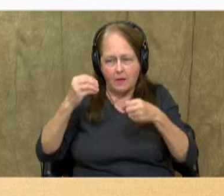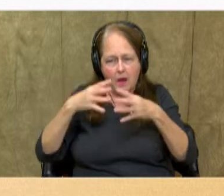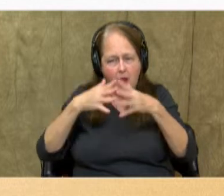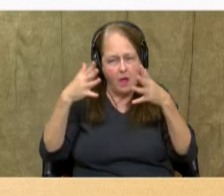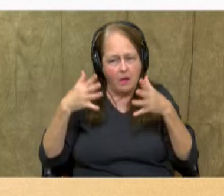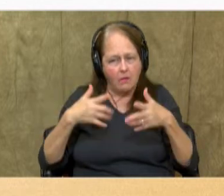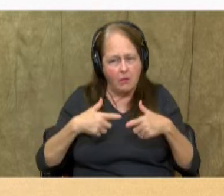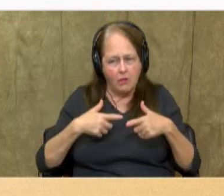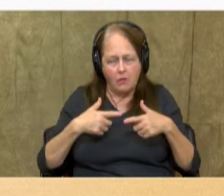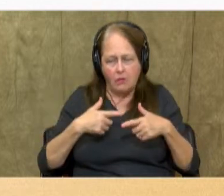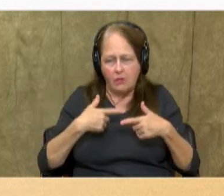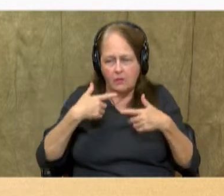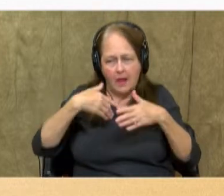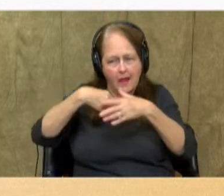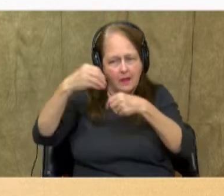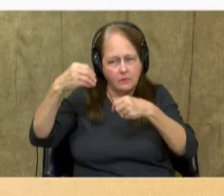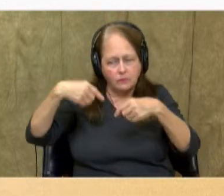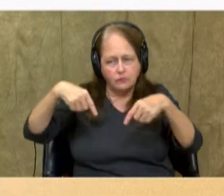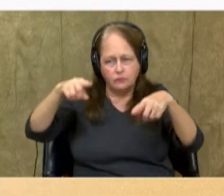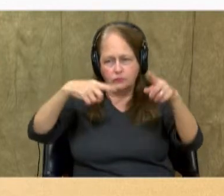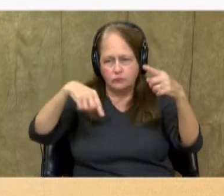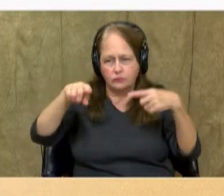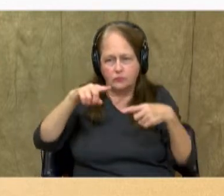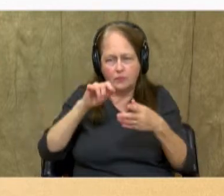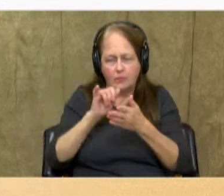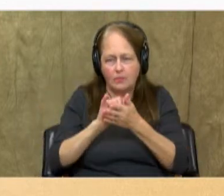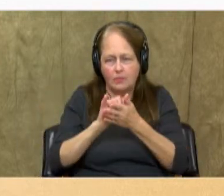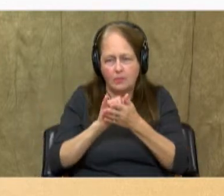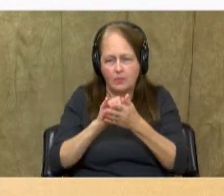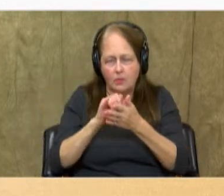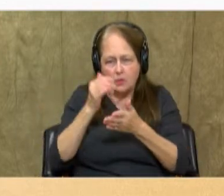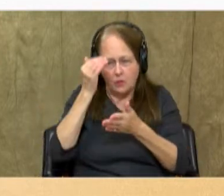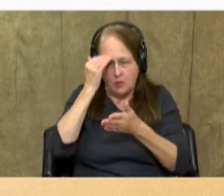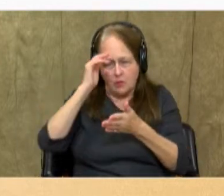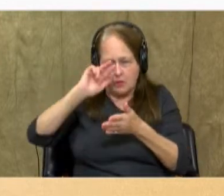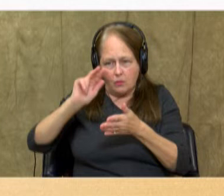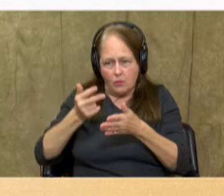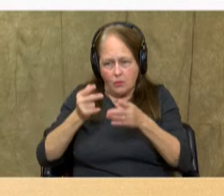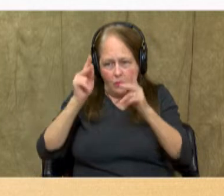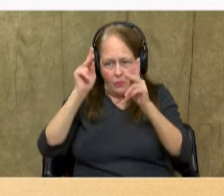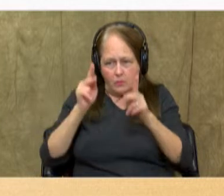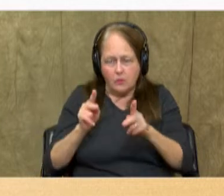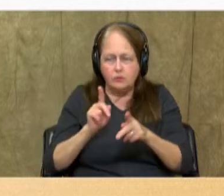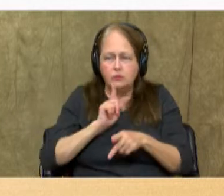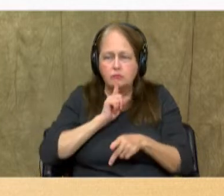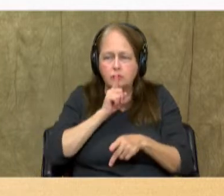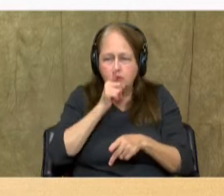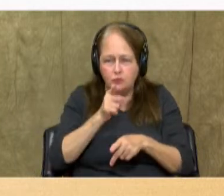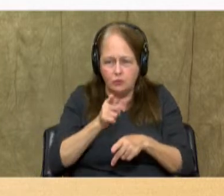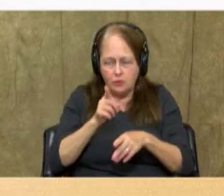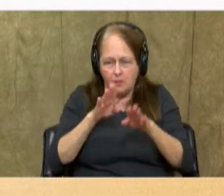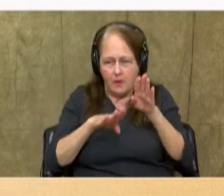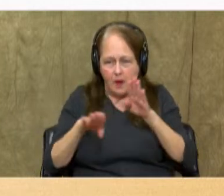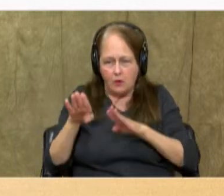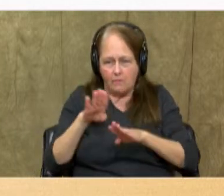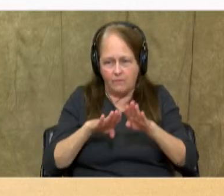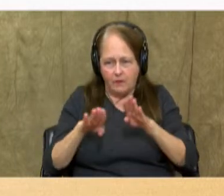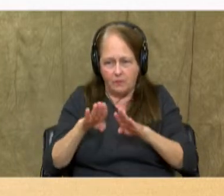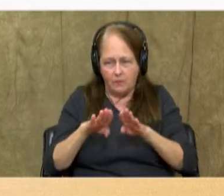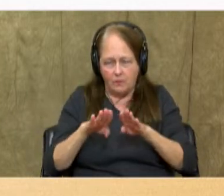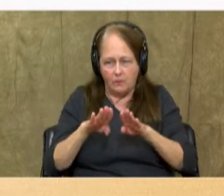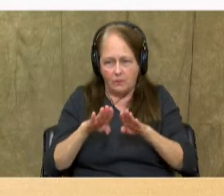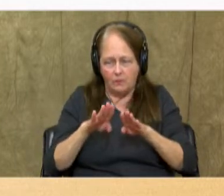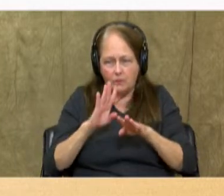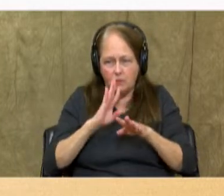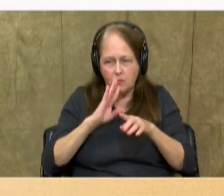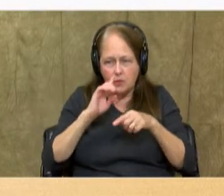lot. Also, it was written in third person, which we know now it is a true biography. So